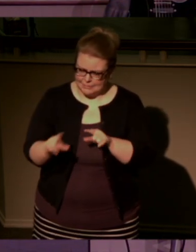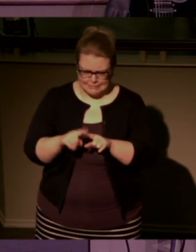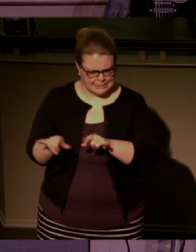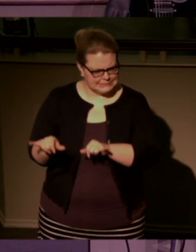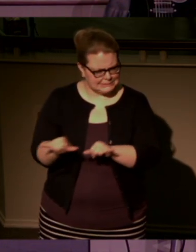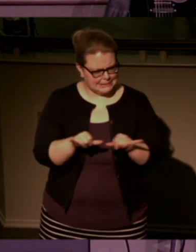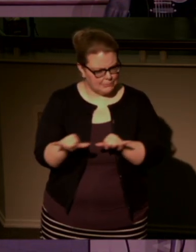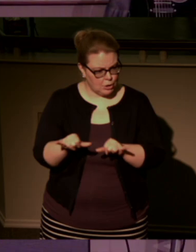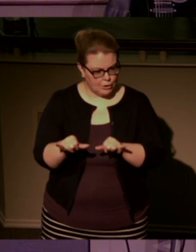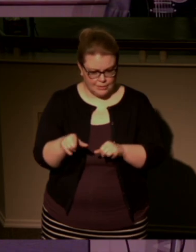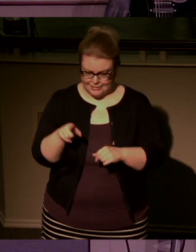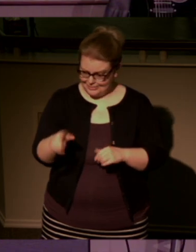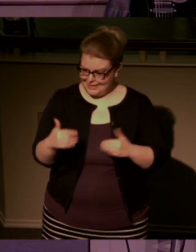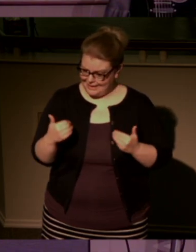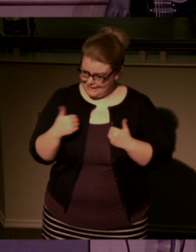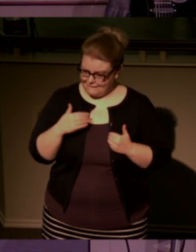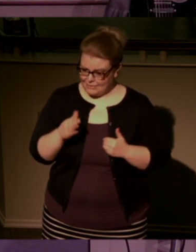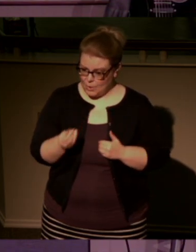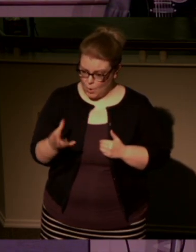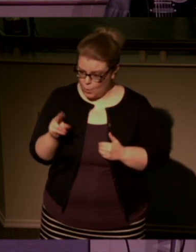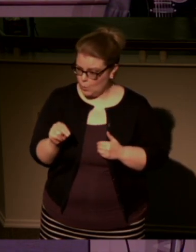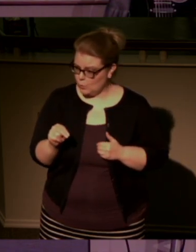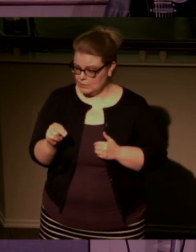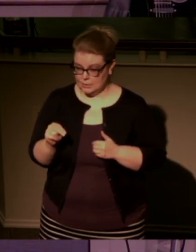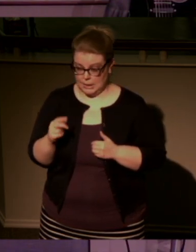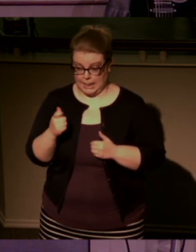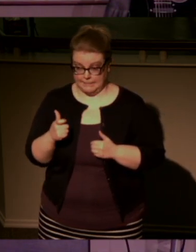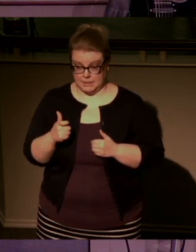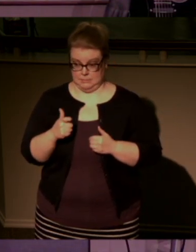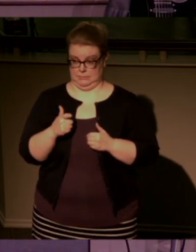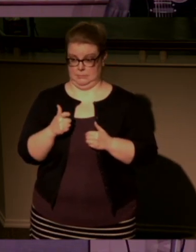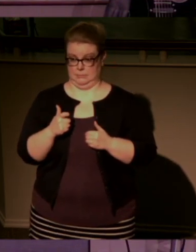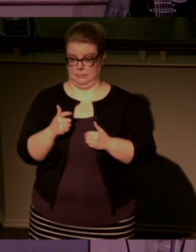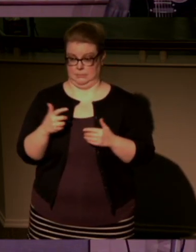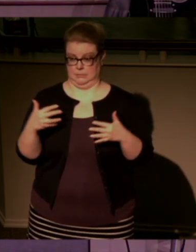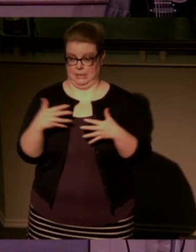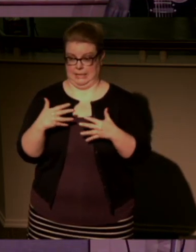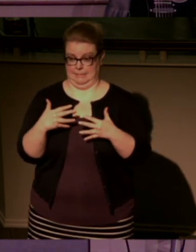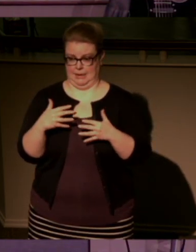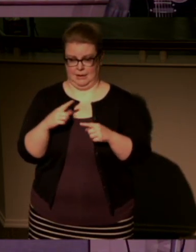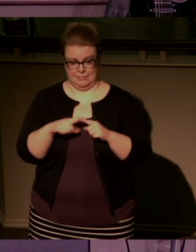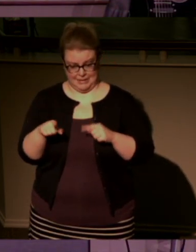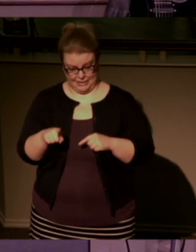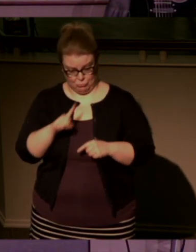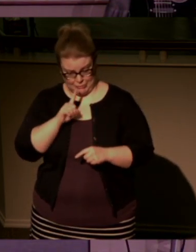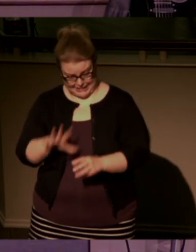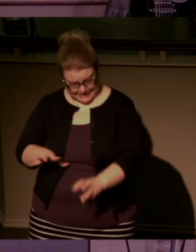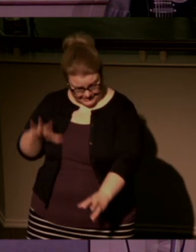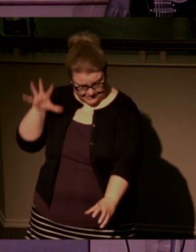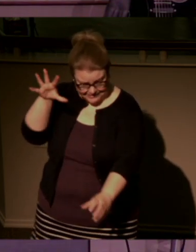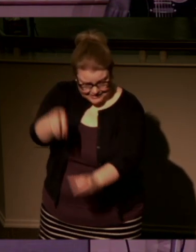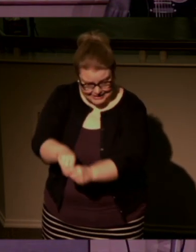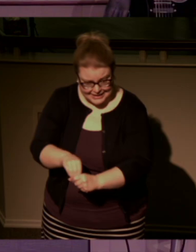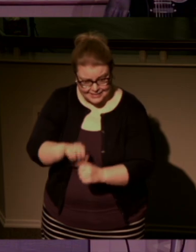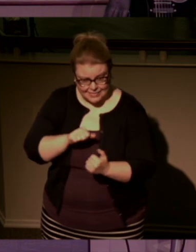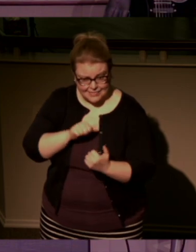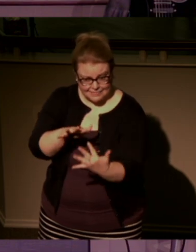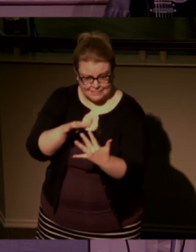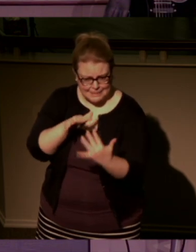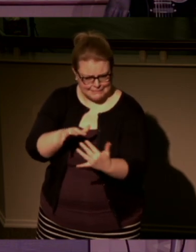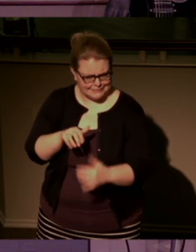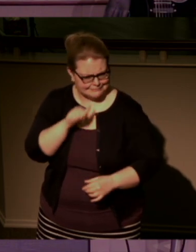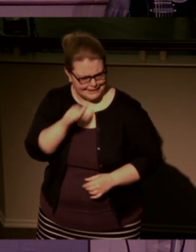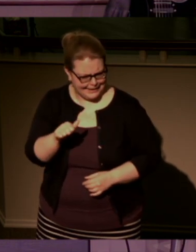They're getting a front row, intimidating view, but they're not really in this battle. They're not really fighting.